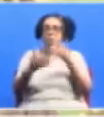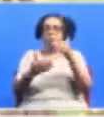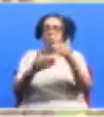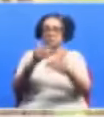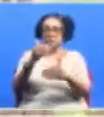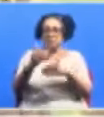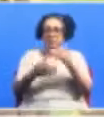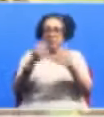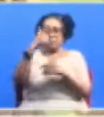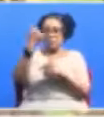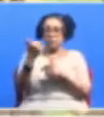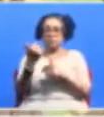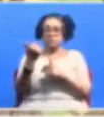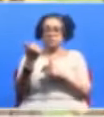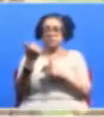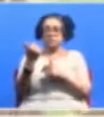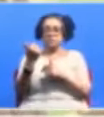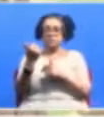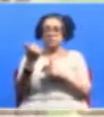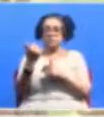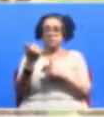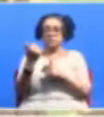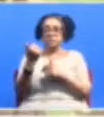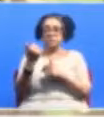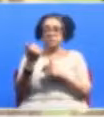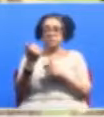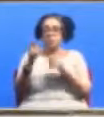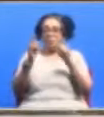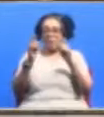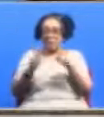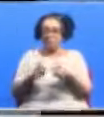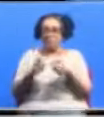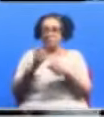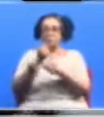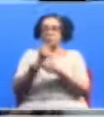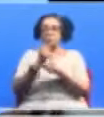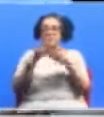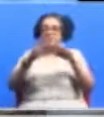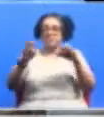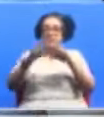remains and go and do further investigation.